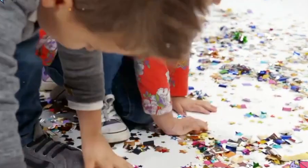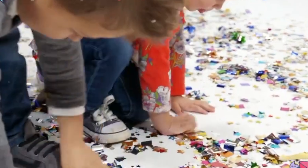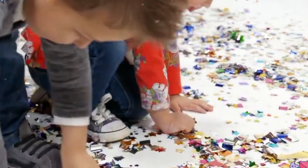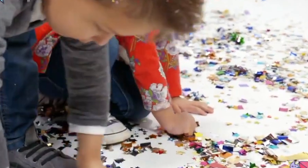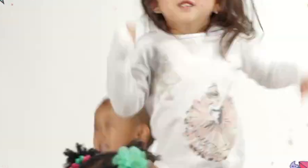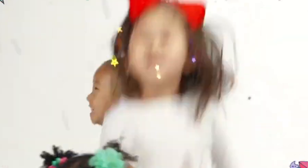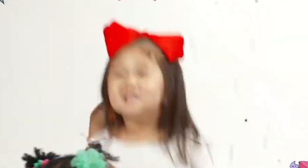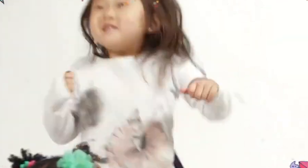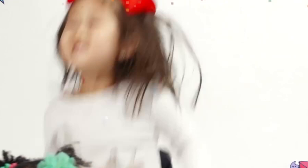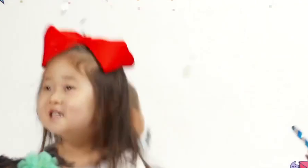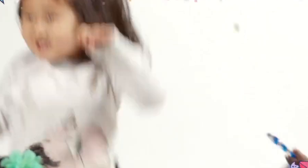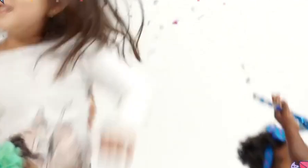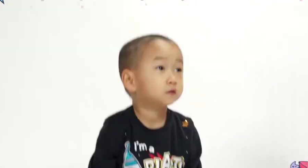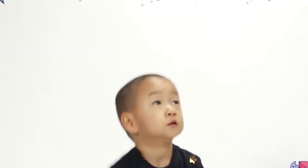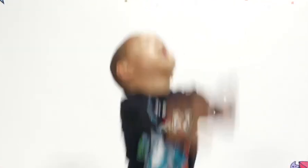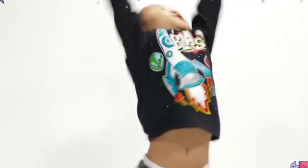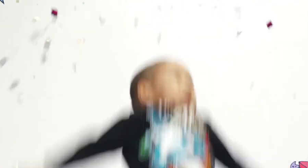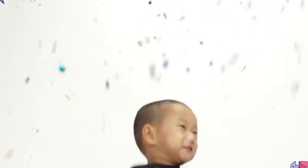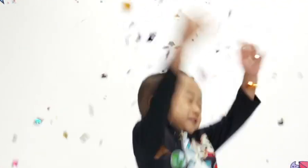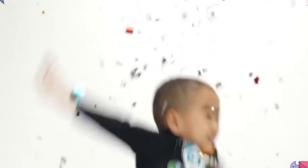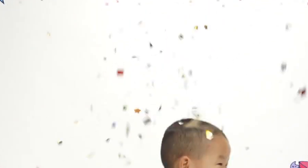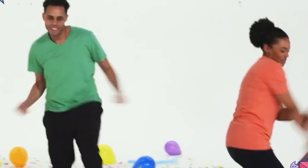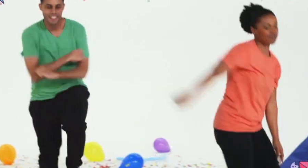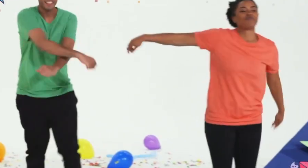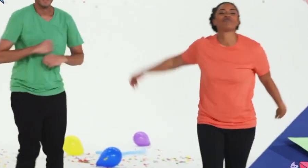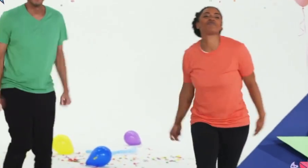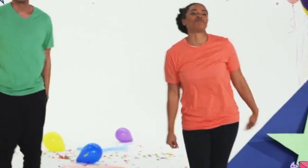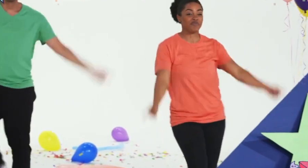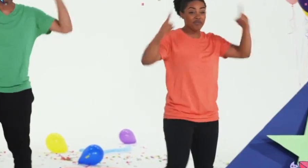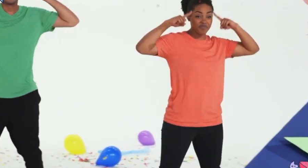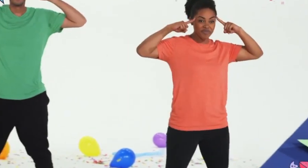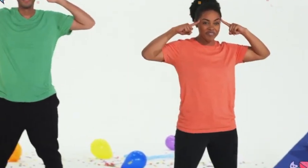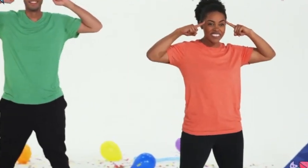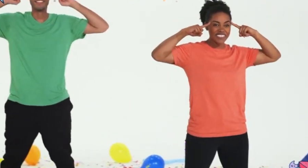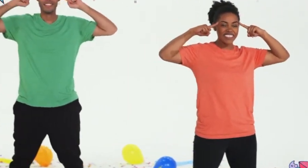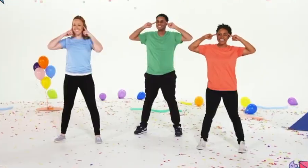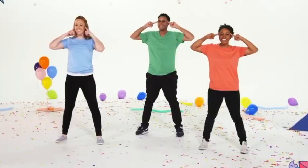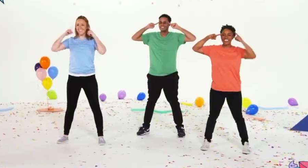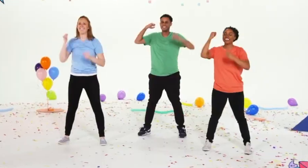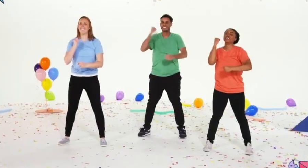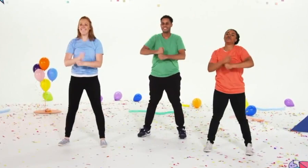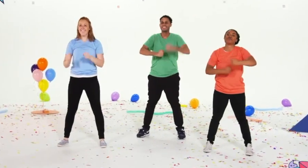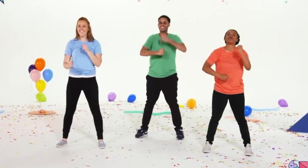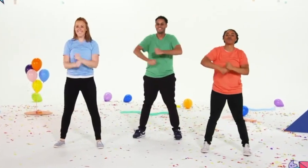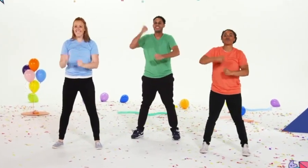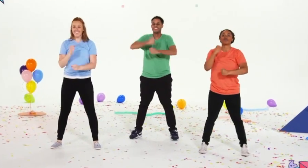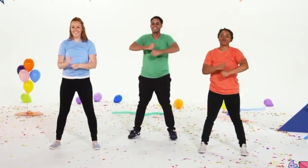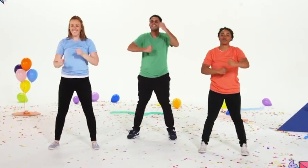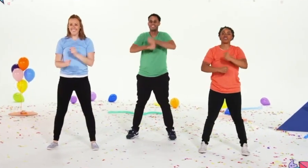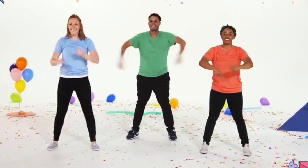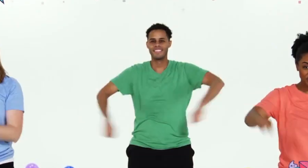Ooh, I can trust in Him and His promises. Oh, I know God made